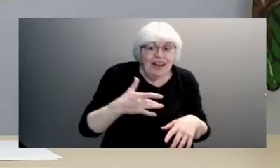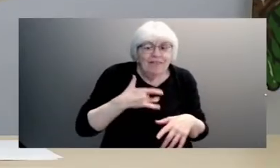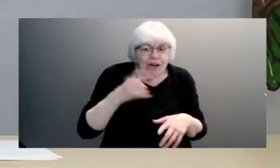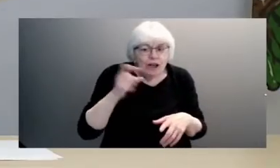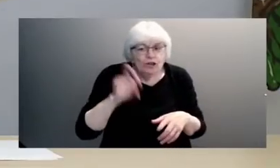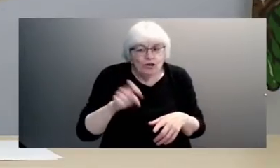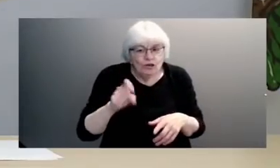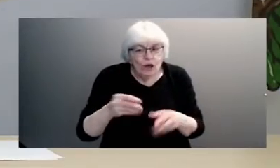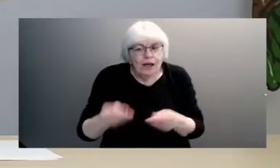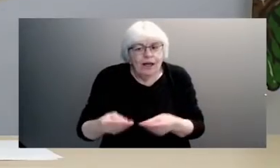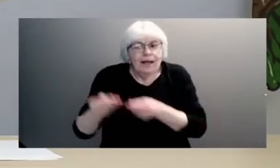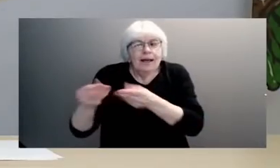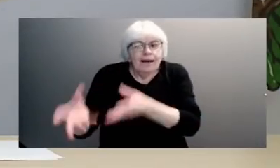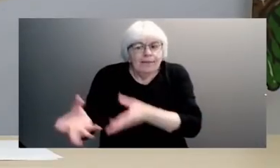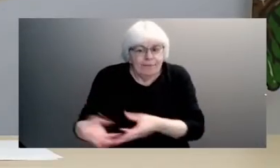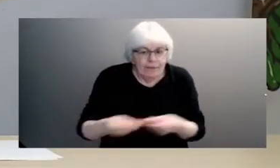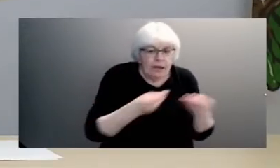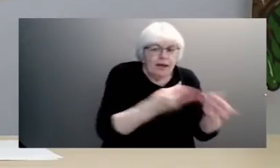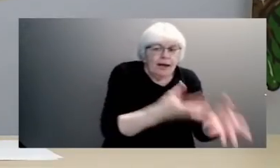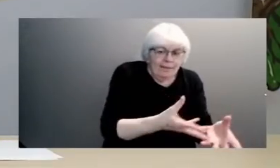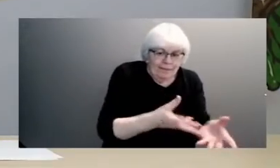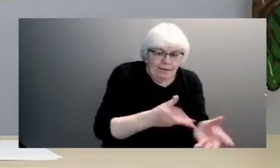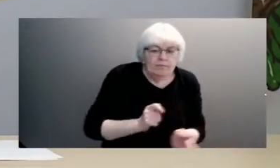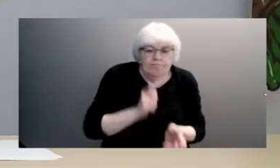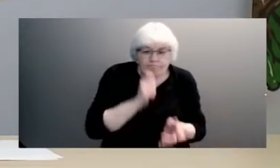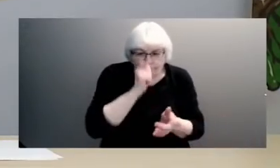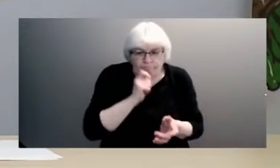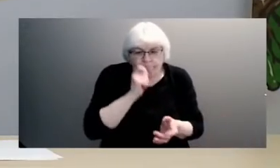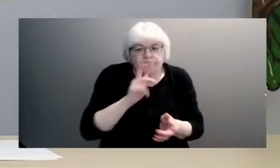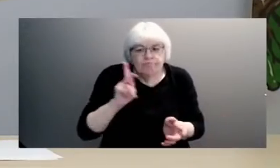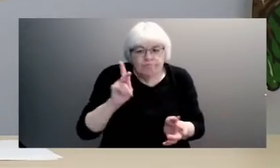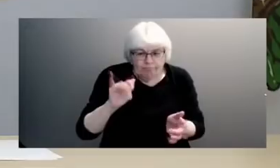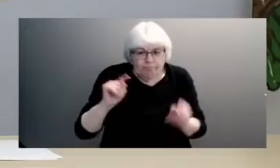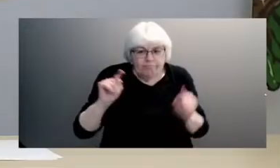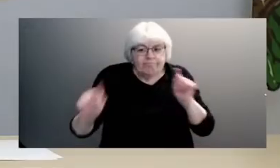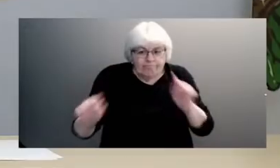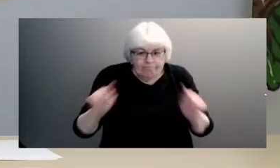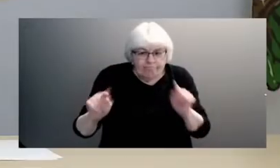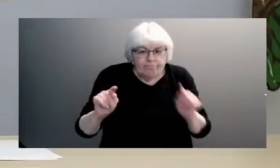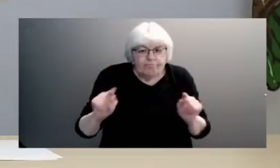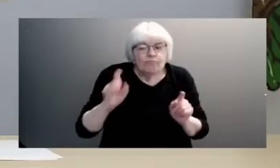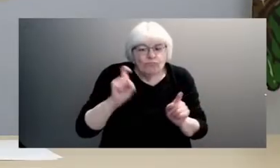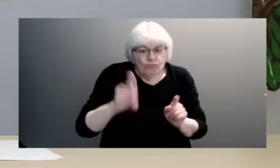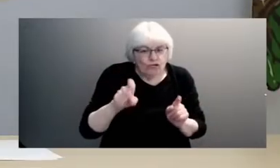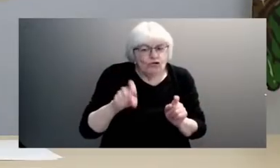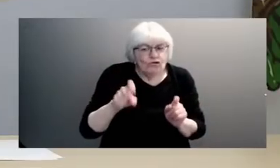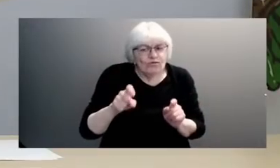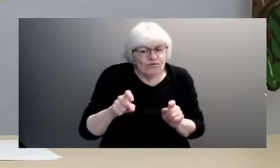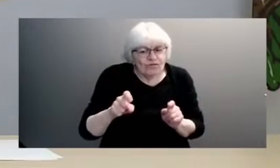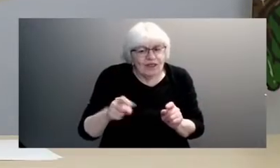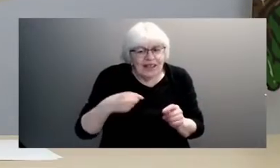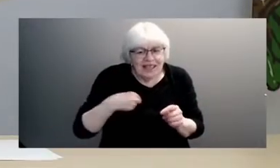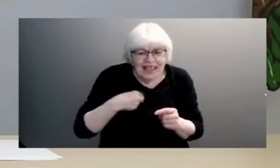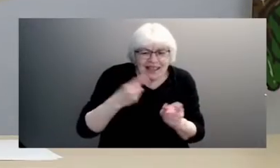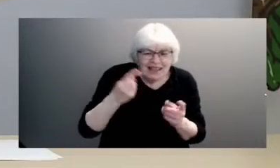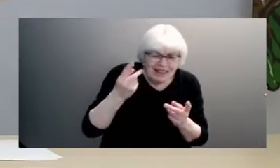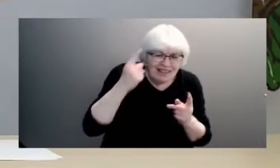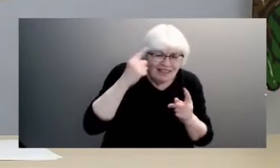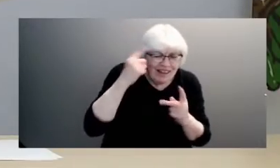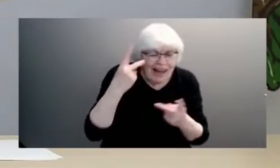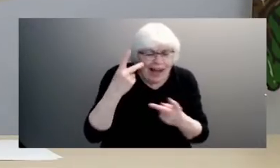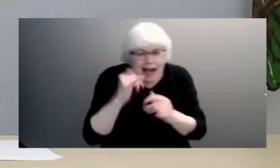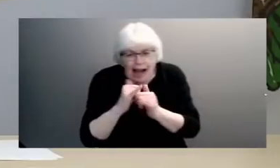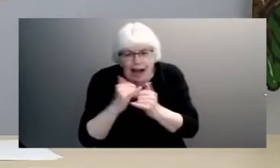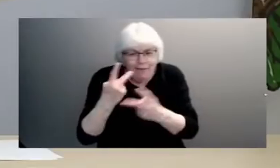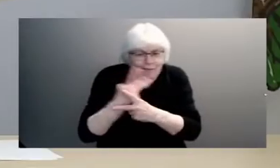we're going to always we're changing our testing requirements all the time. So, and